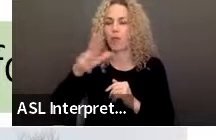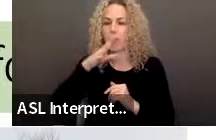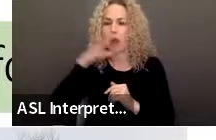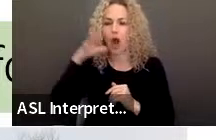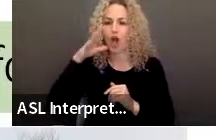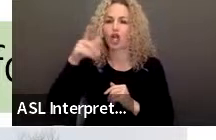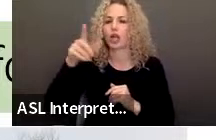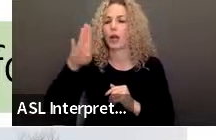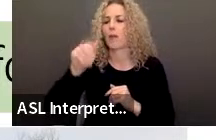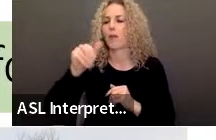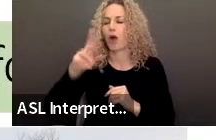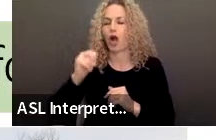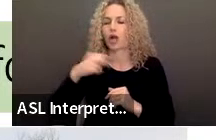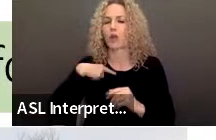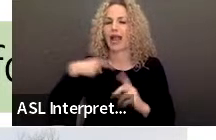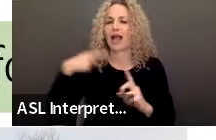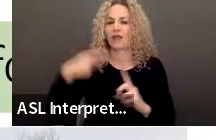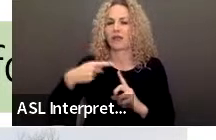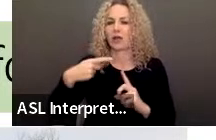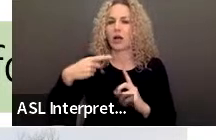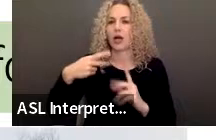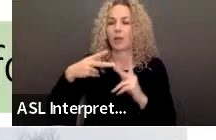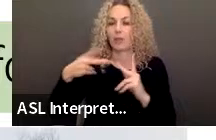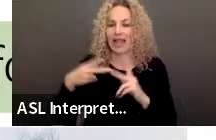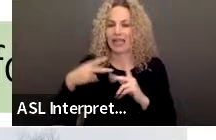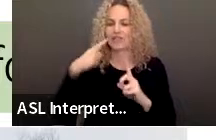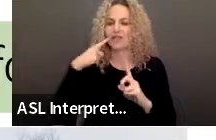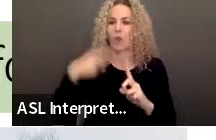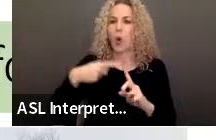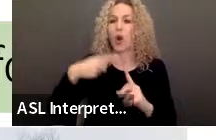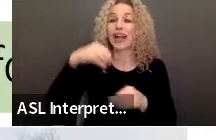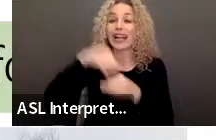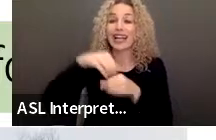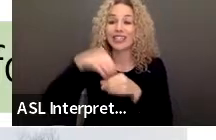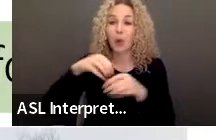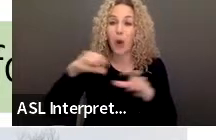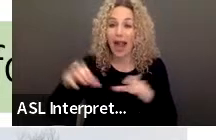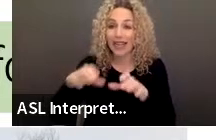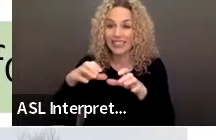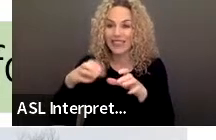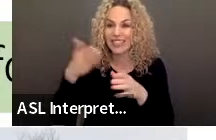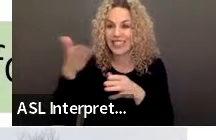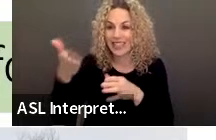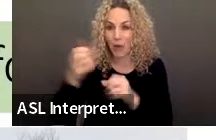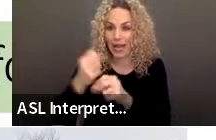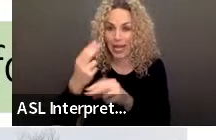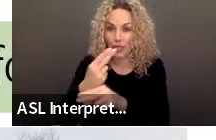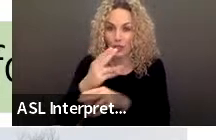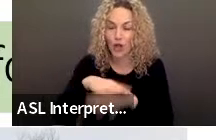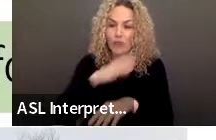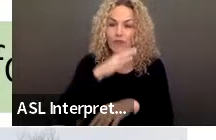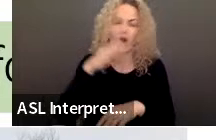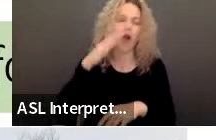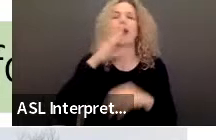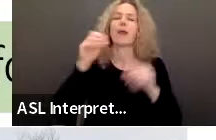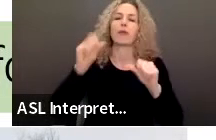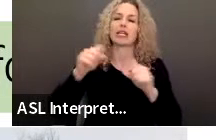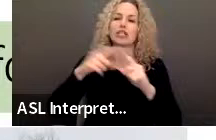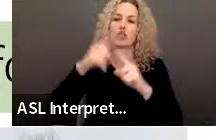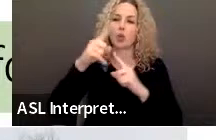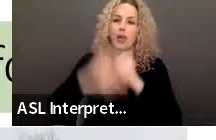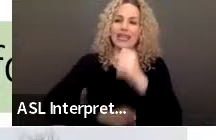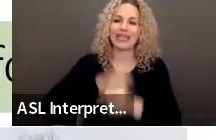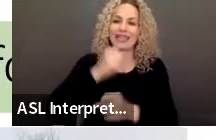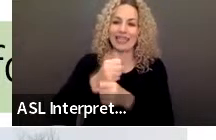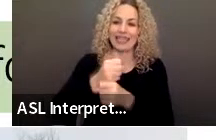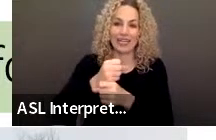anchor point for indoor activities on our farm, but also give us the potential to do year-round